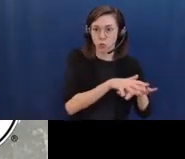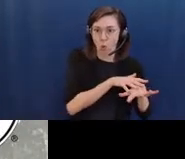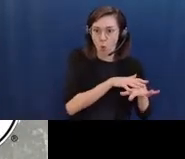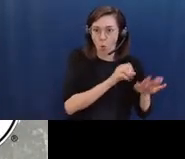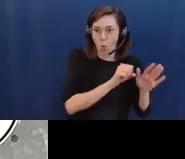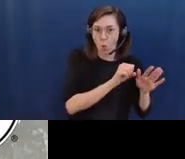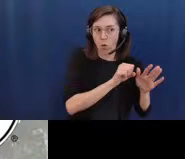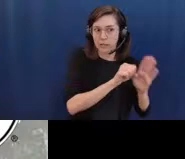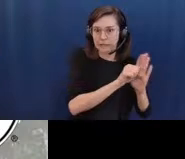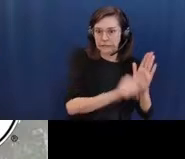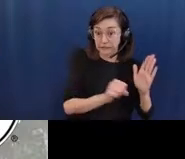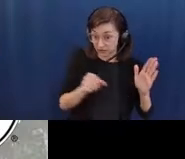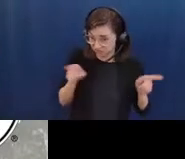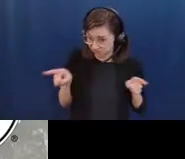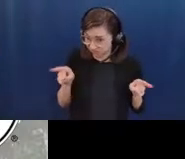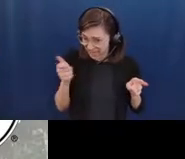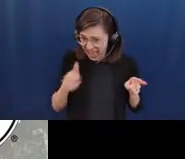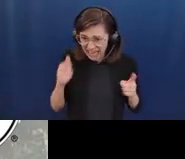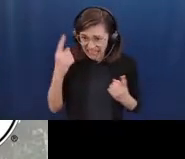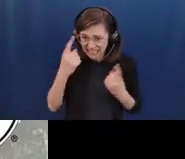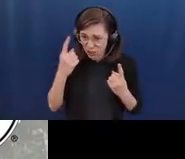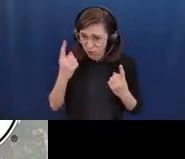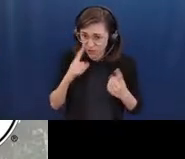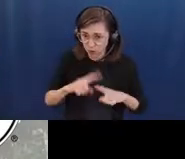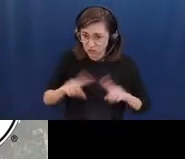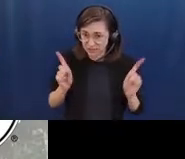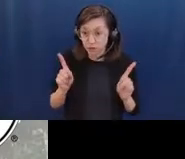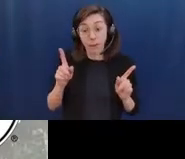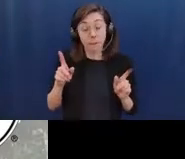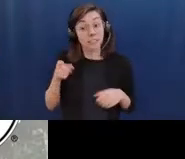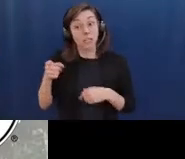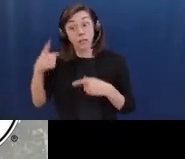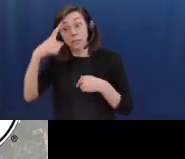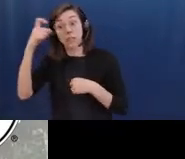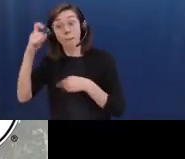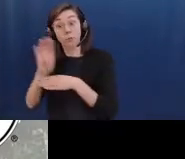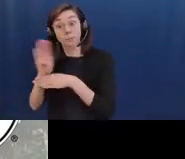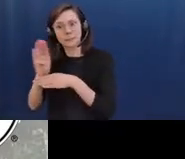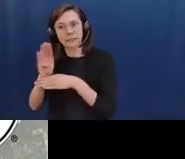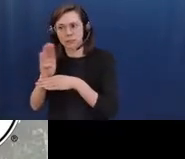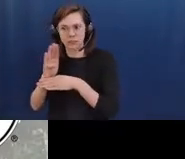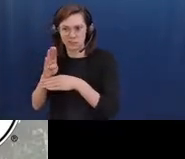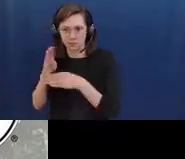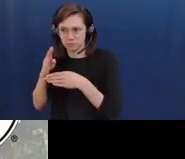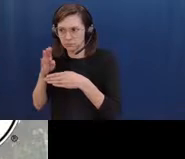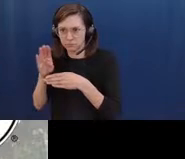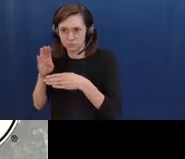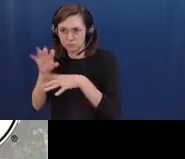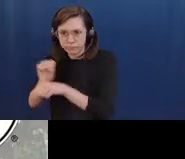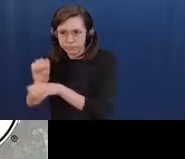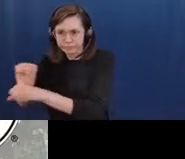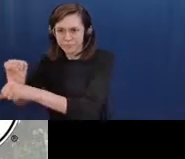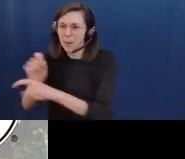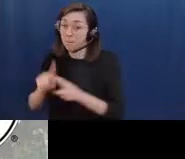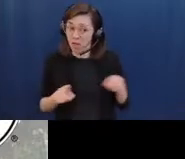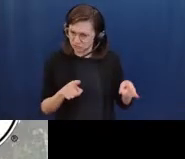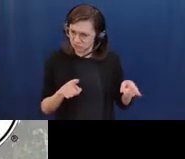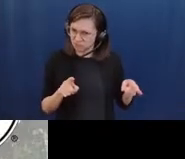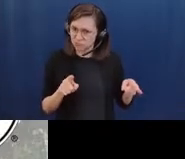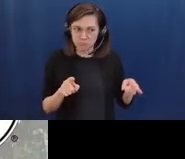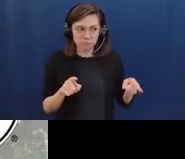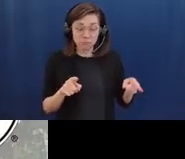summer. But in non-peak season, I would hate to see spots being unused simply because there's this rule in